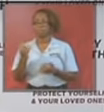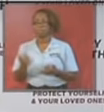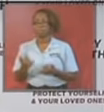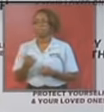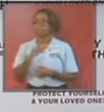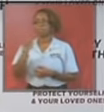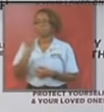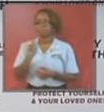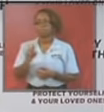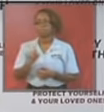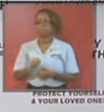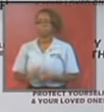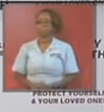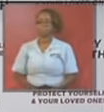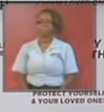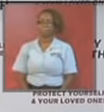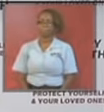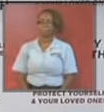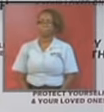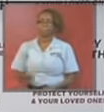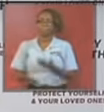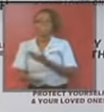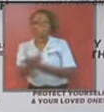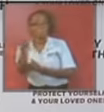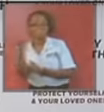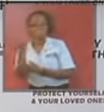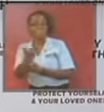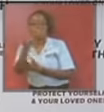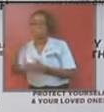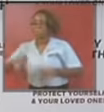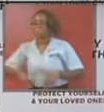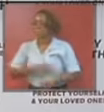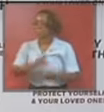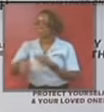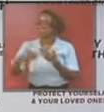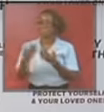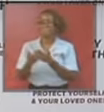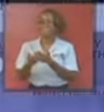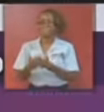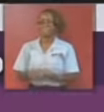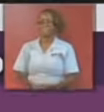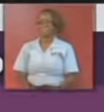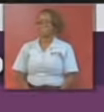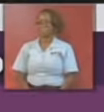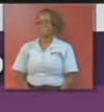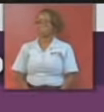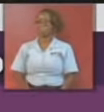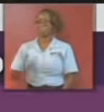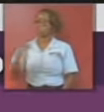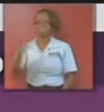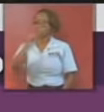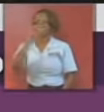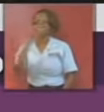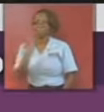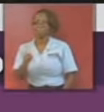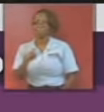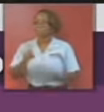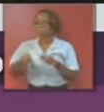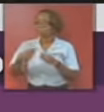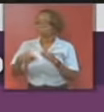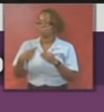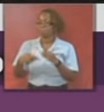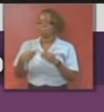Hi, good morning, everyone. Fiola Bostic from Wyatt 868. My first question has to do with testing